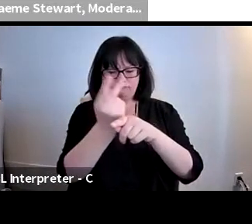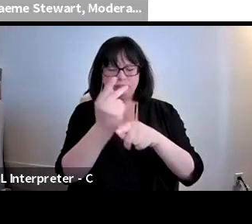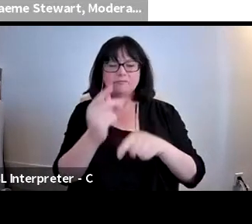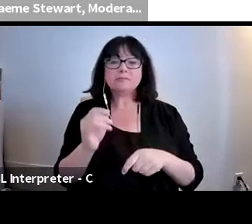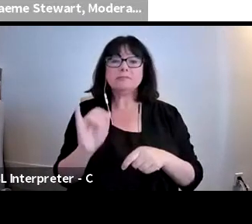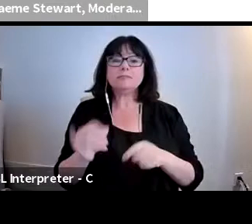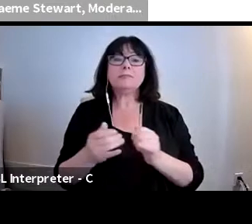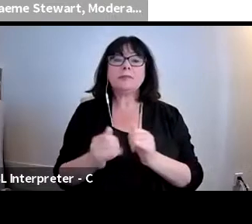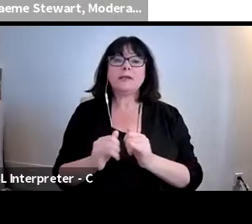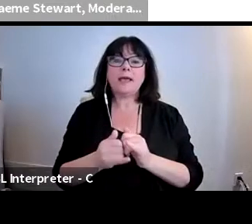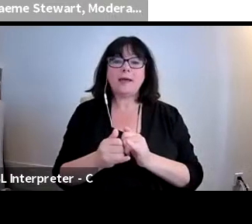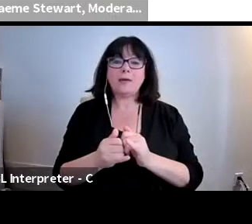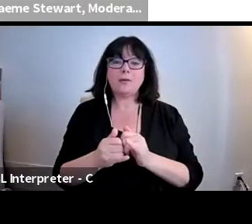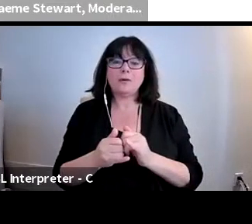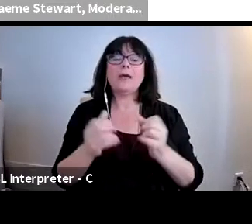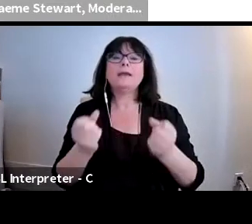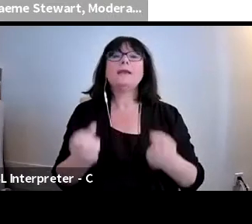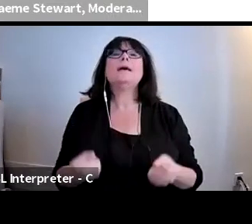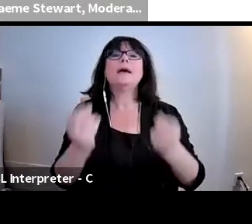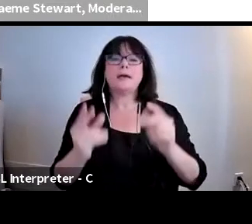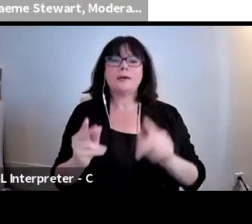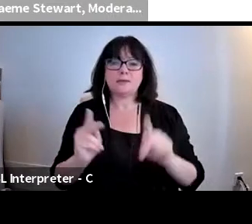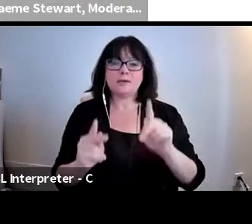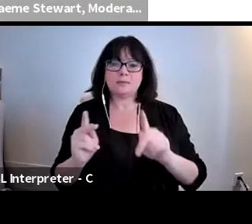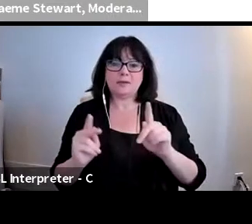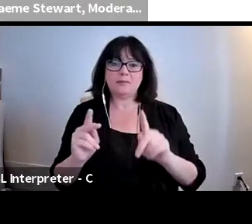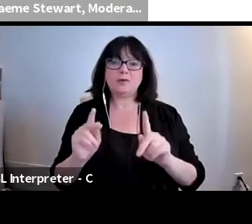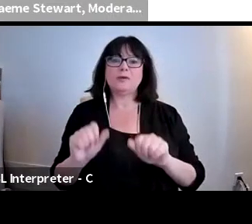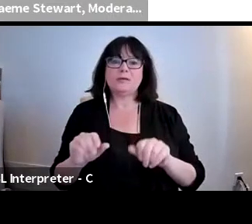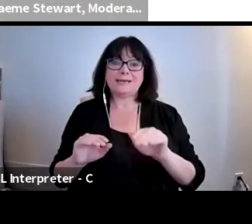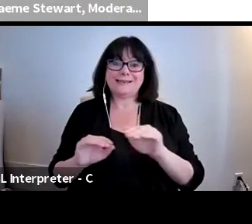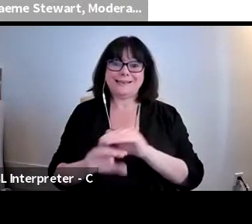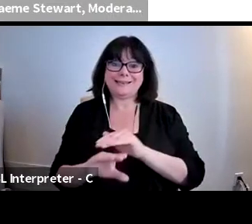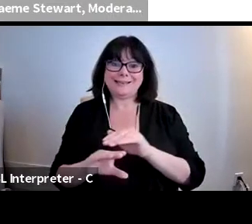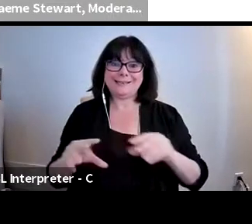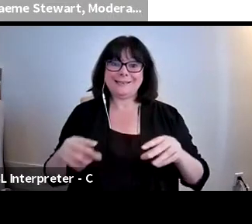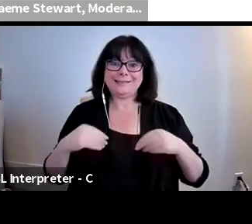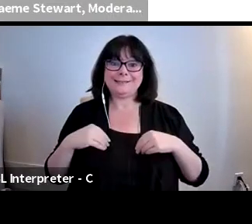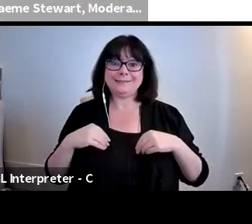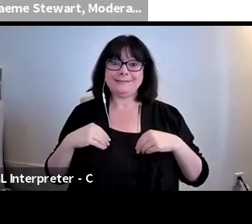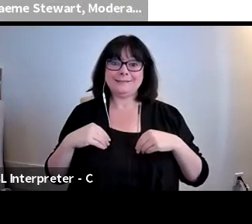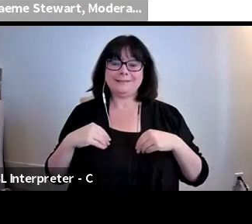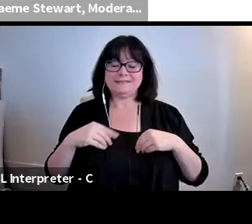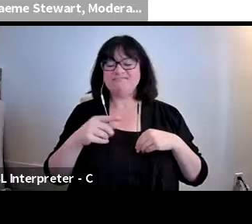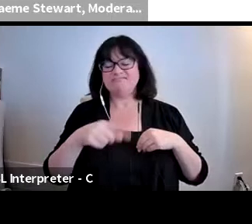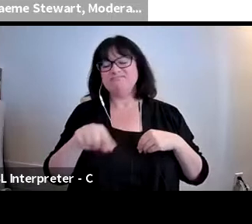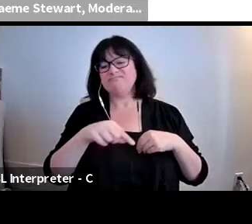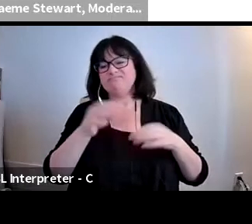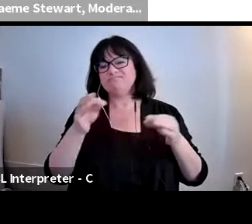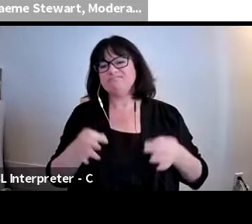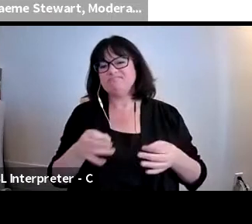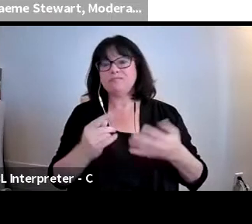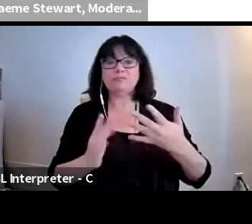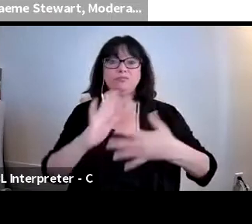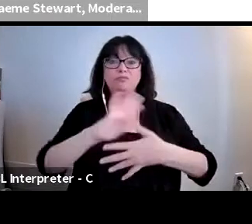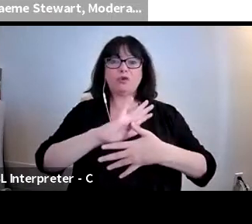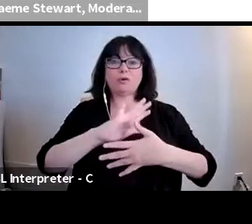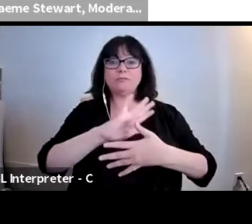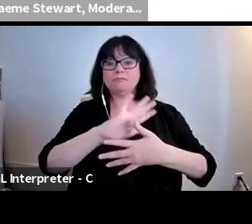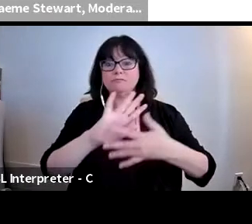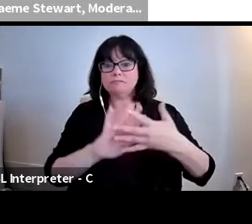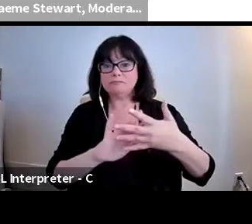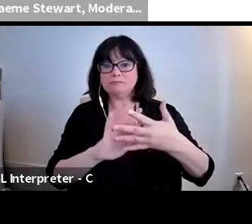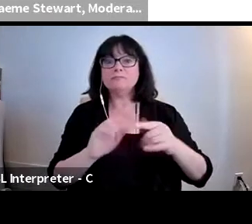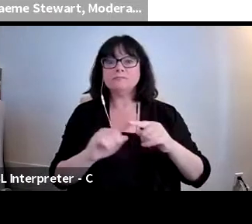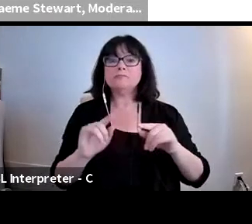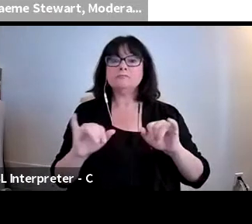how many people they can accommodate and what has to have priority. But we certainly are maintaining contact with them and letting them know